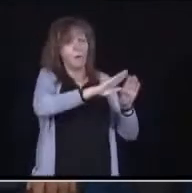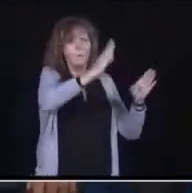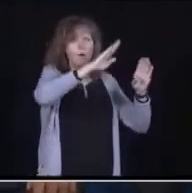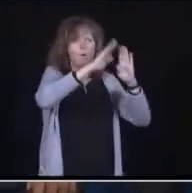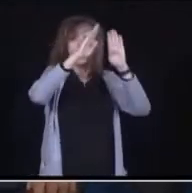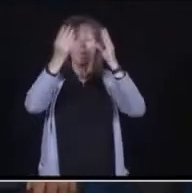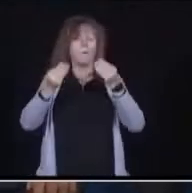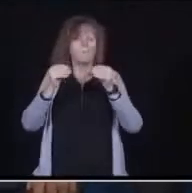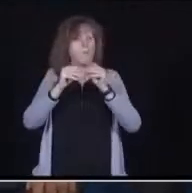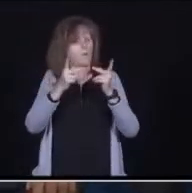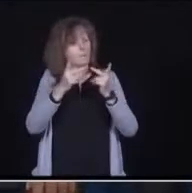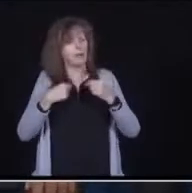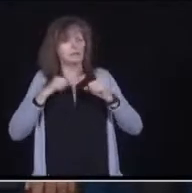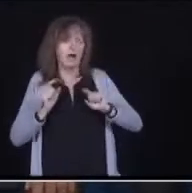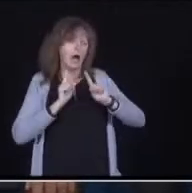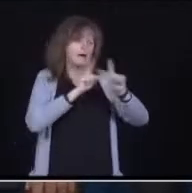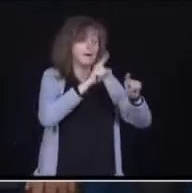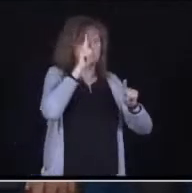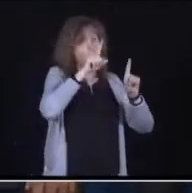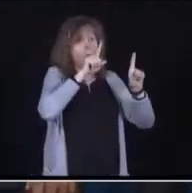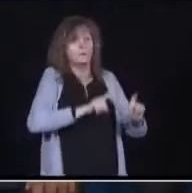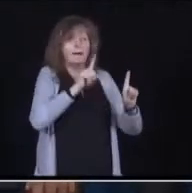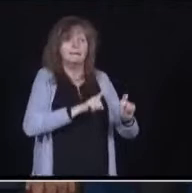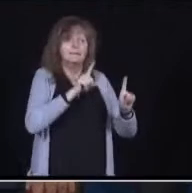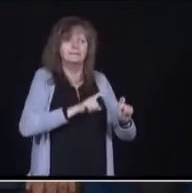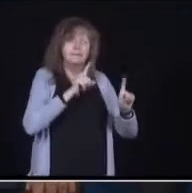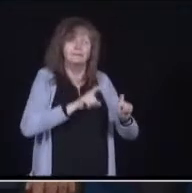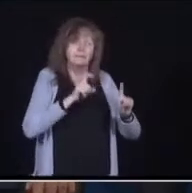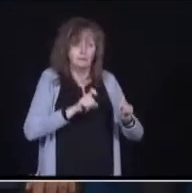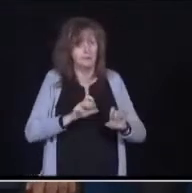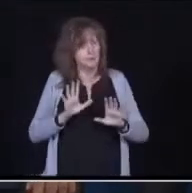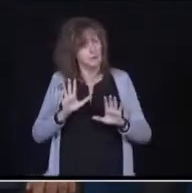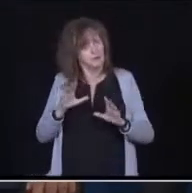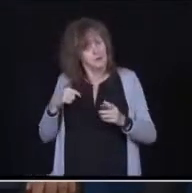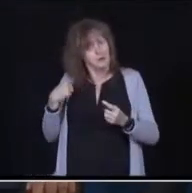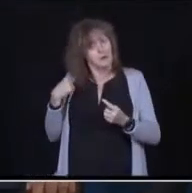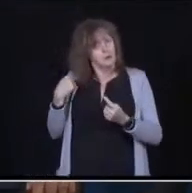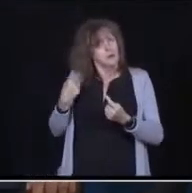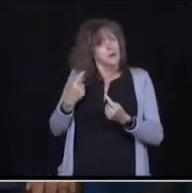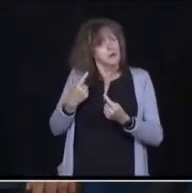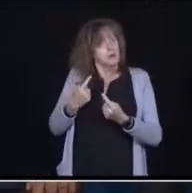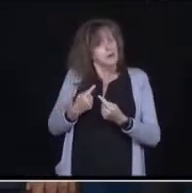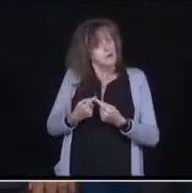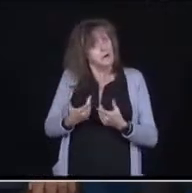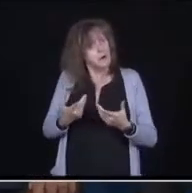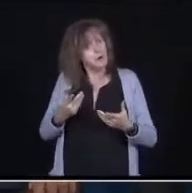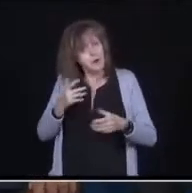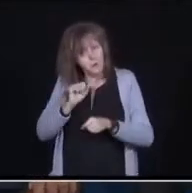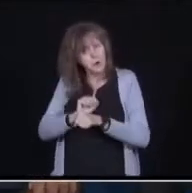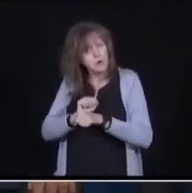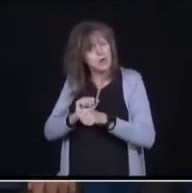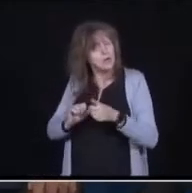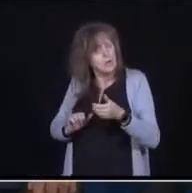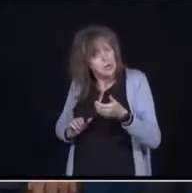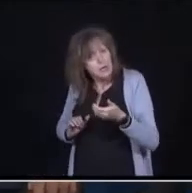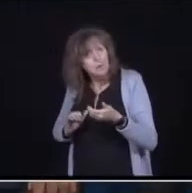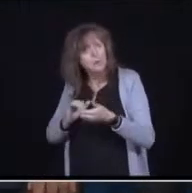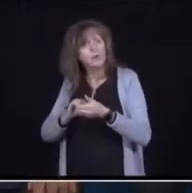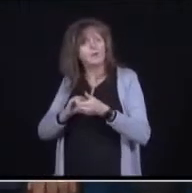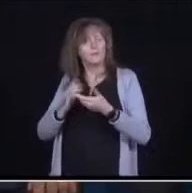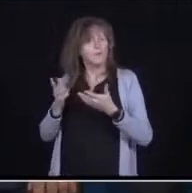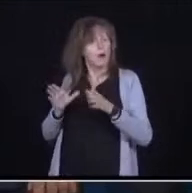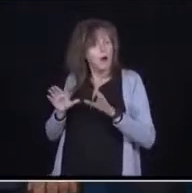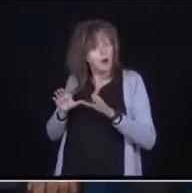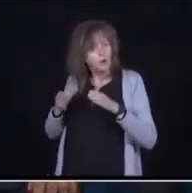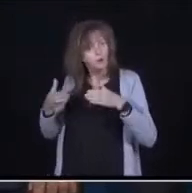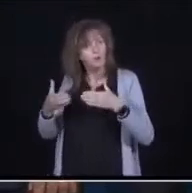where people can be tested. But also, as we're doing that, we're also working with groups that Ontario Health has brought